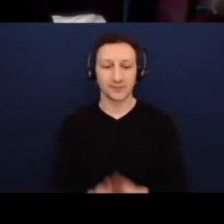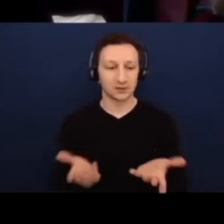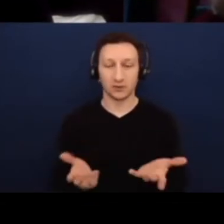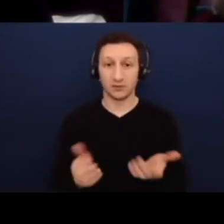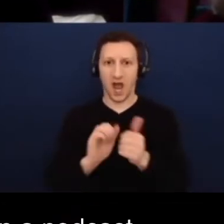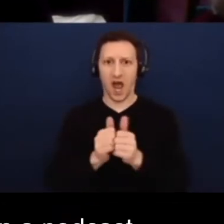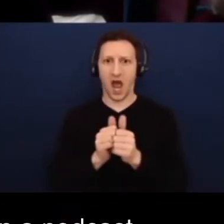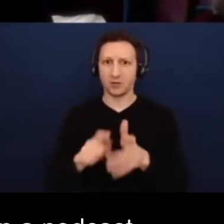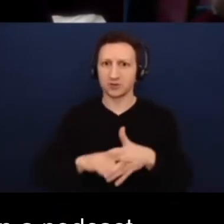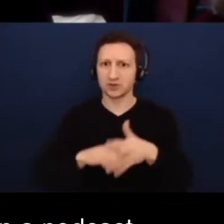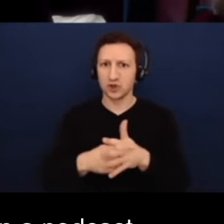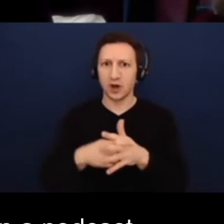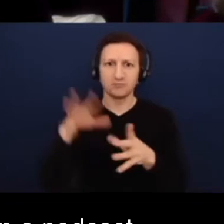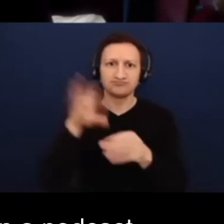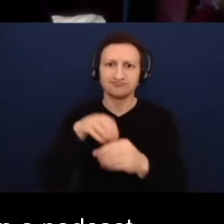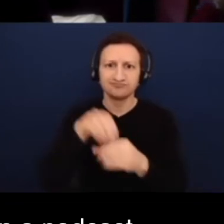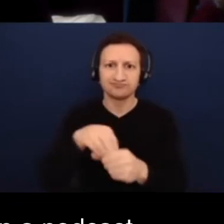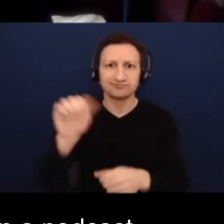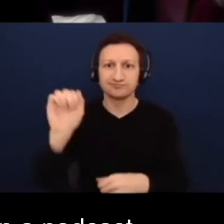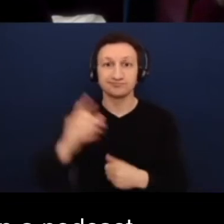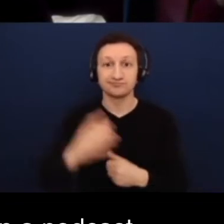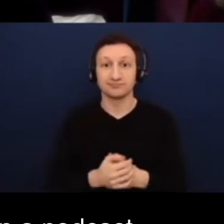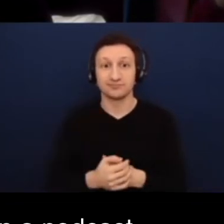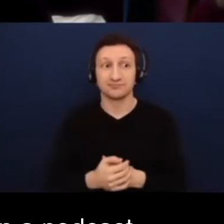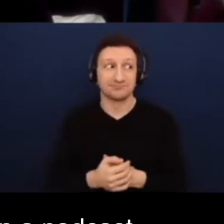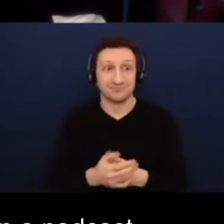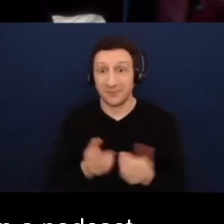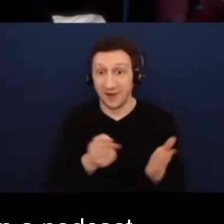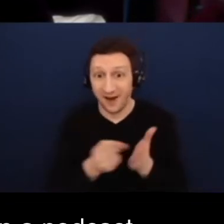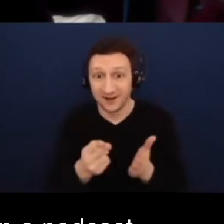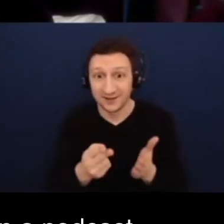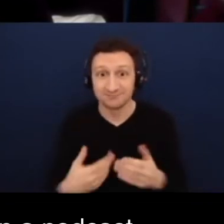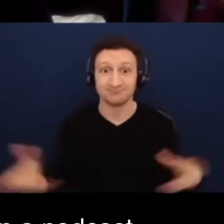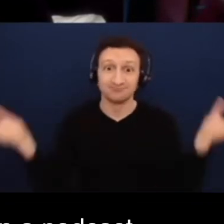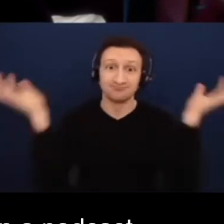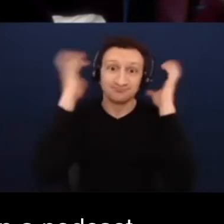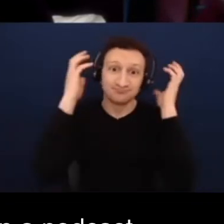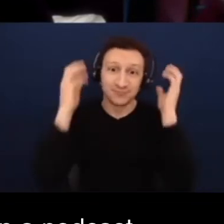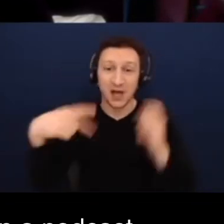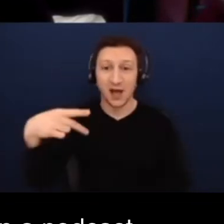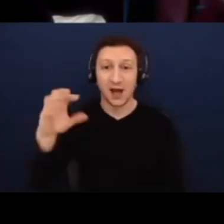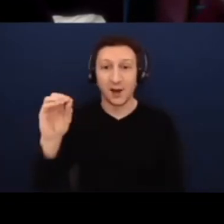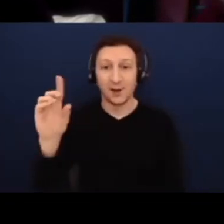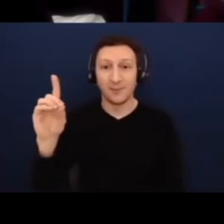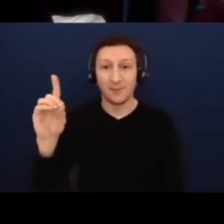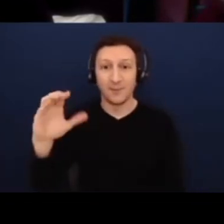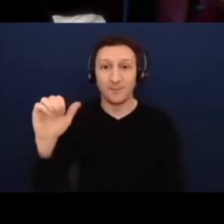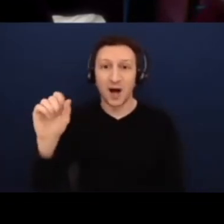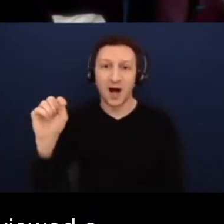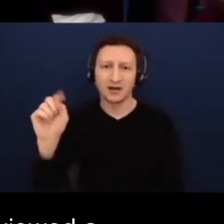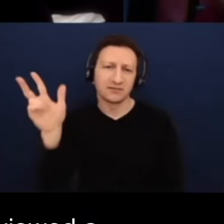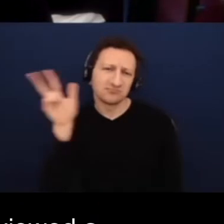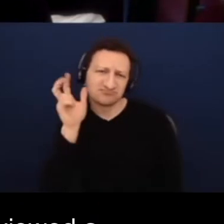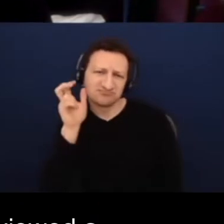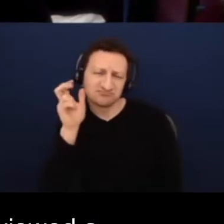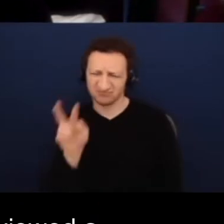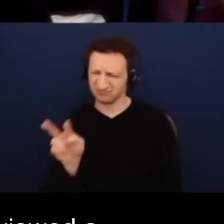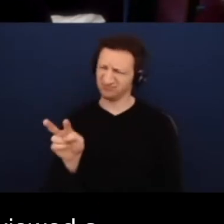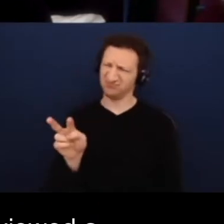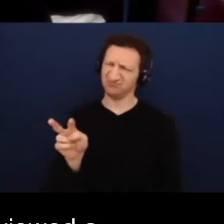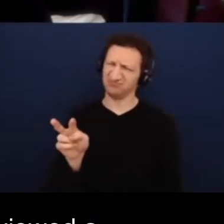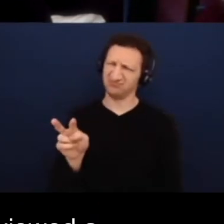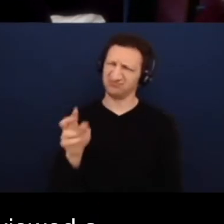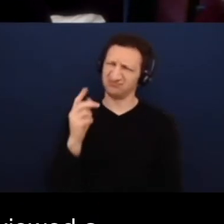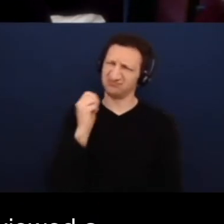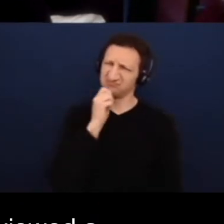audio description. I heard about it on a podcast a few years back. And they interviewed a